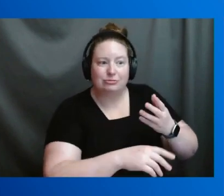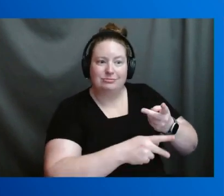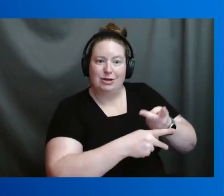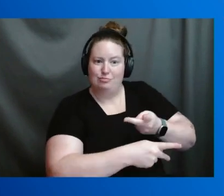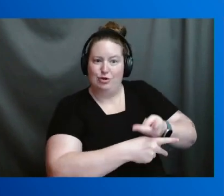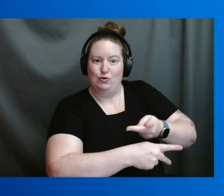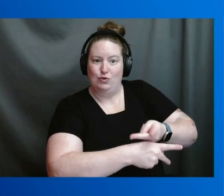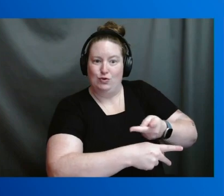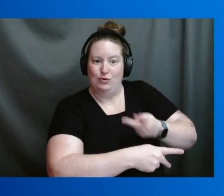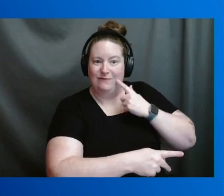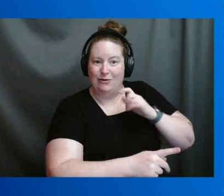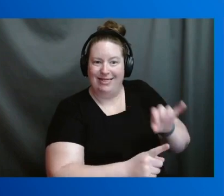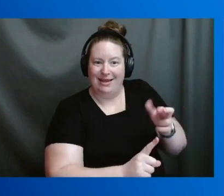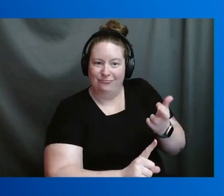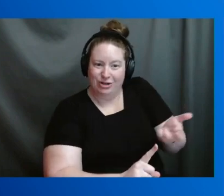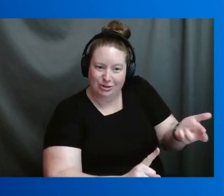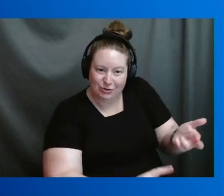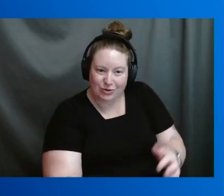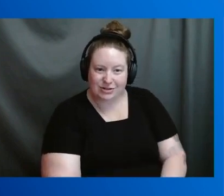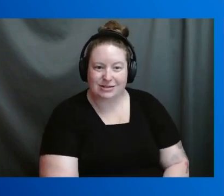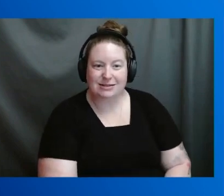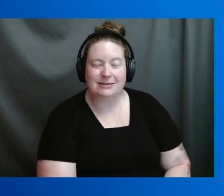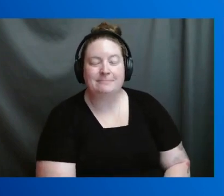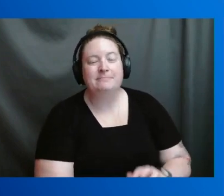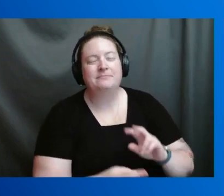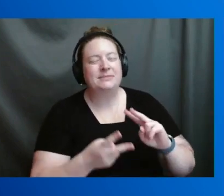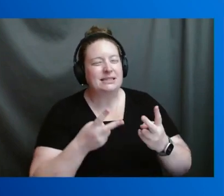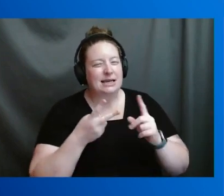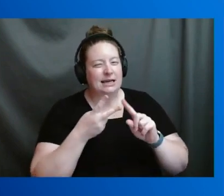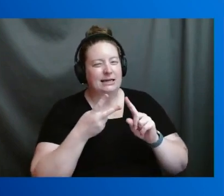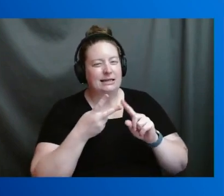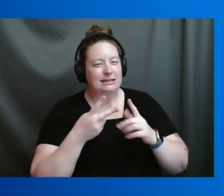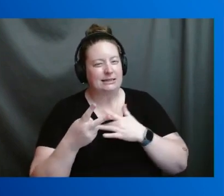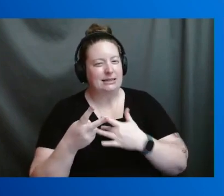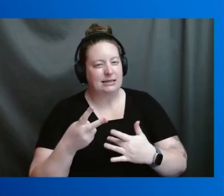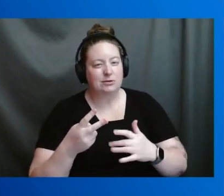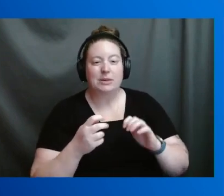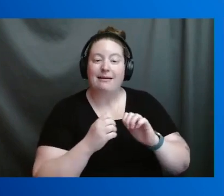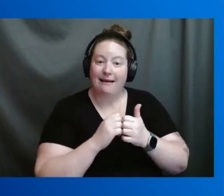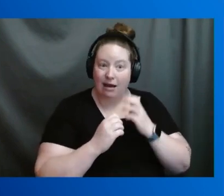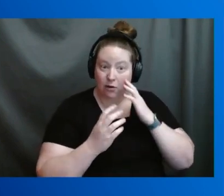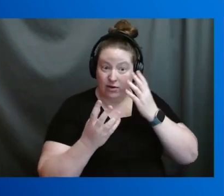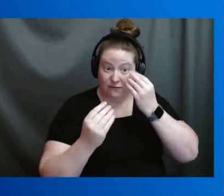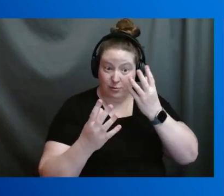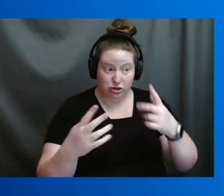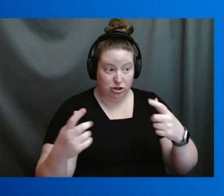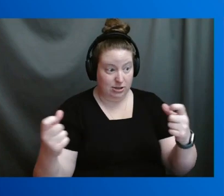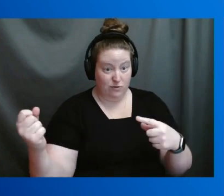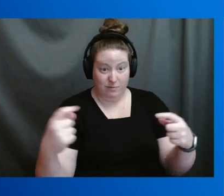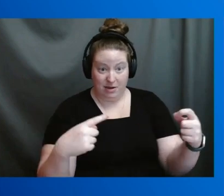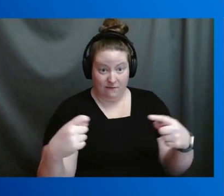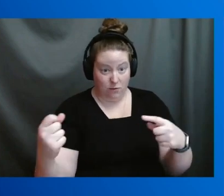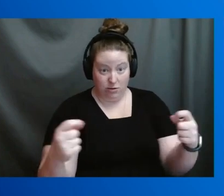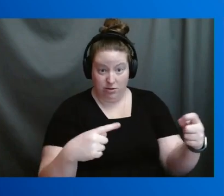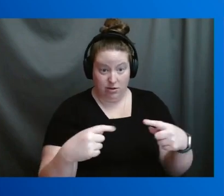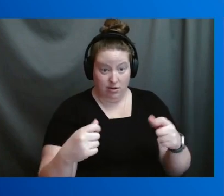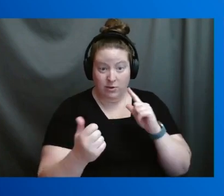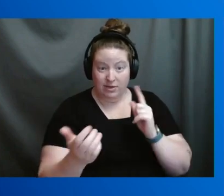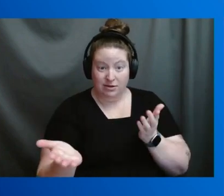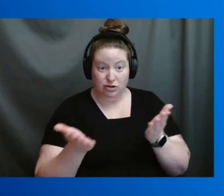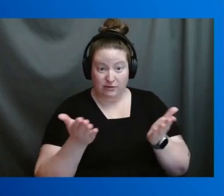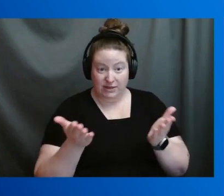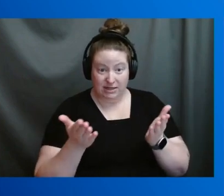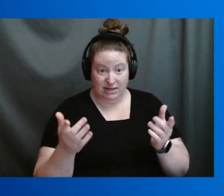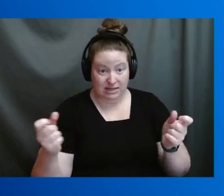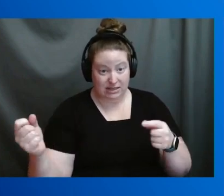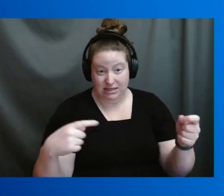have over there. The second big dimension typically tends to be how information is moving back and forth between those services. So those could